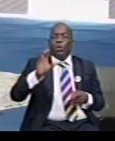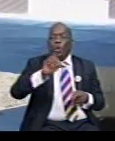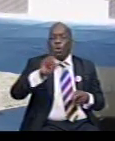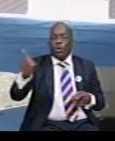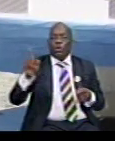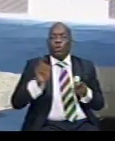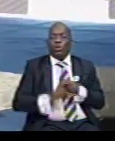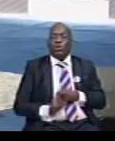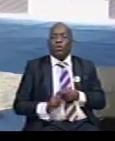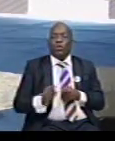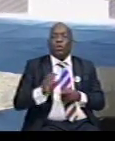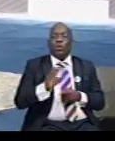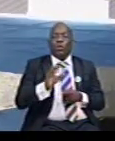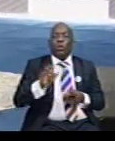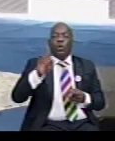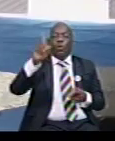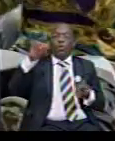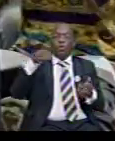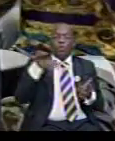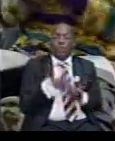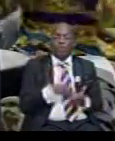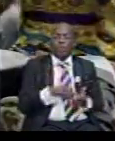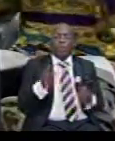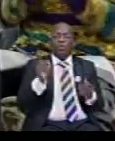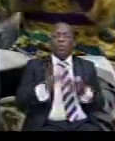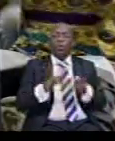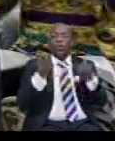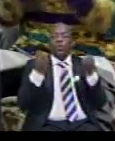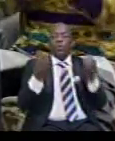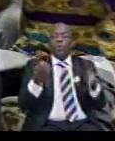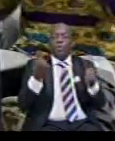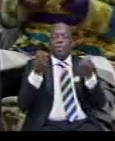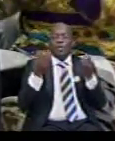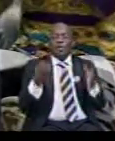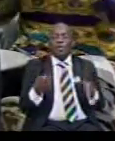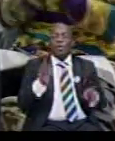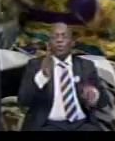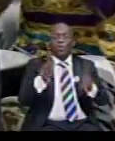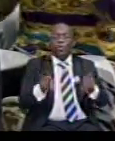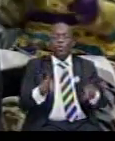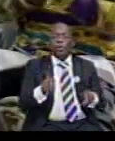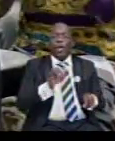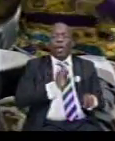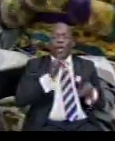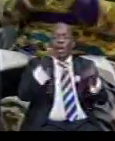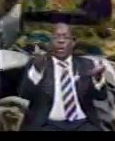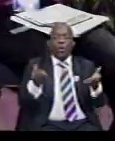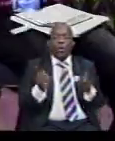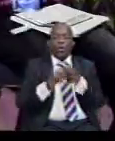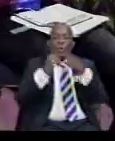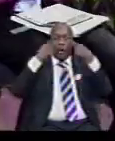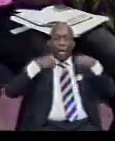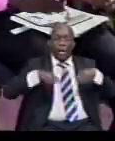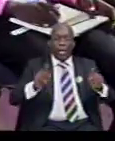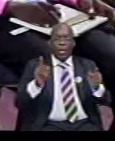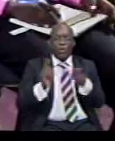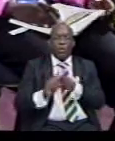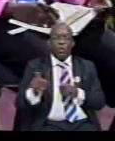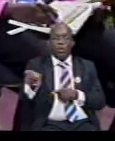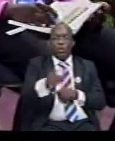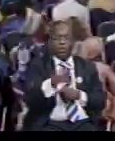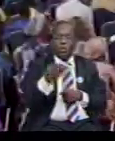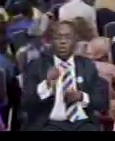1,000 and to thousands and thousands. And I want to announce to you the